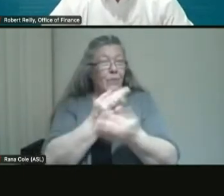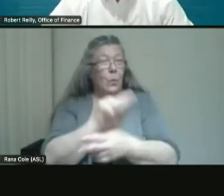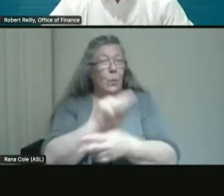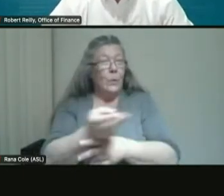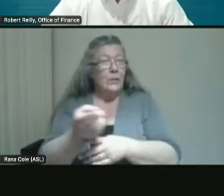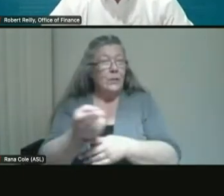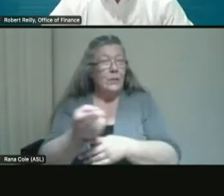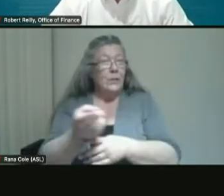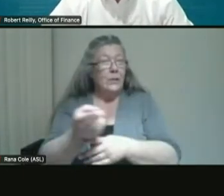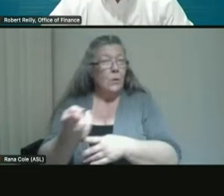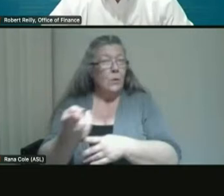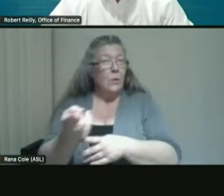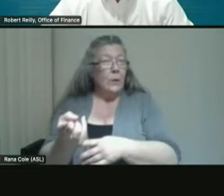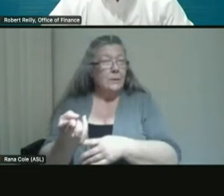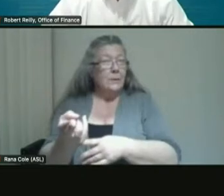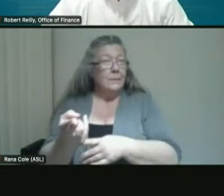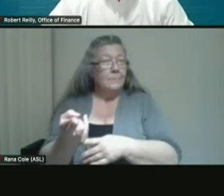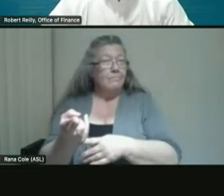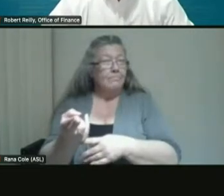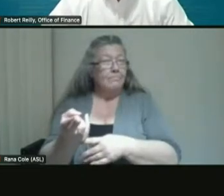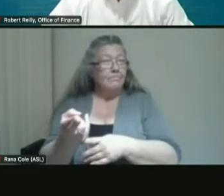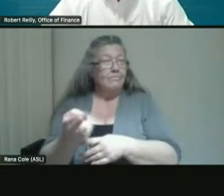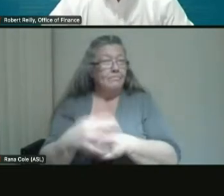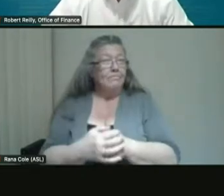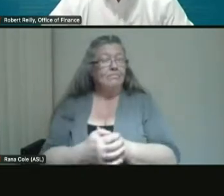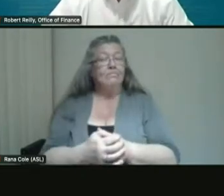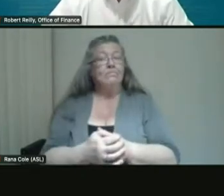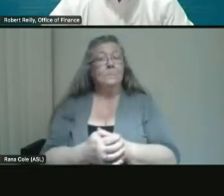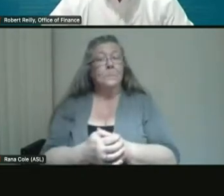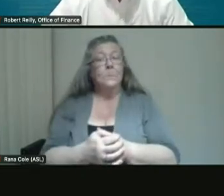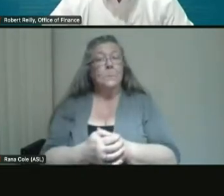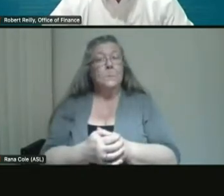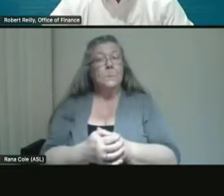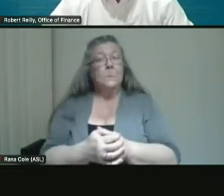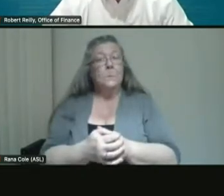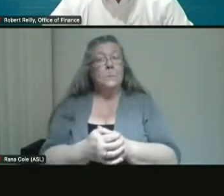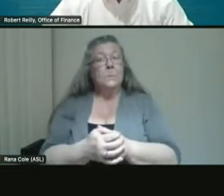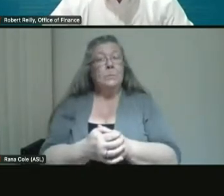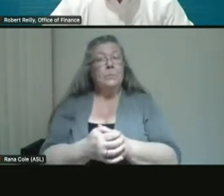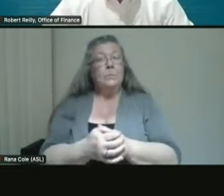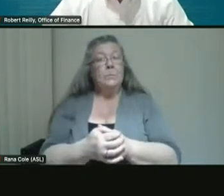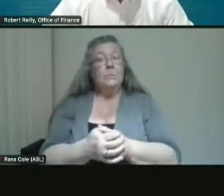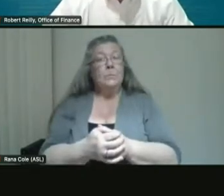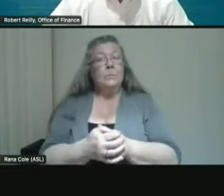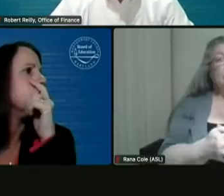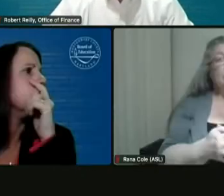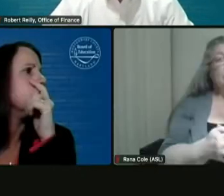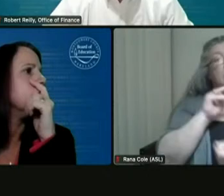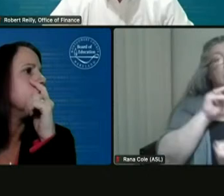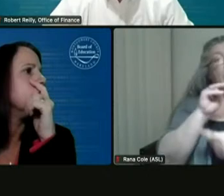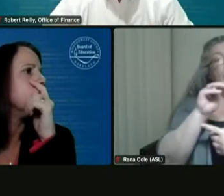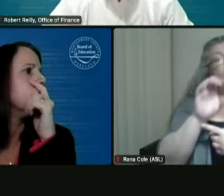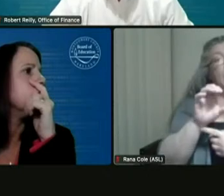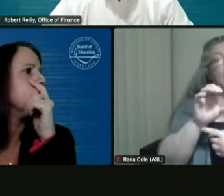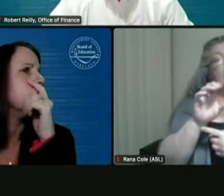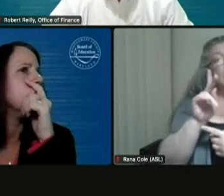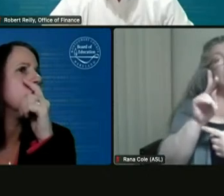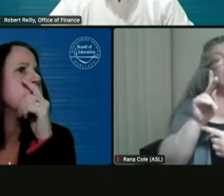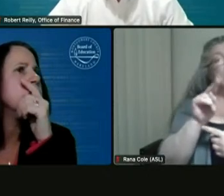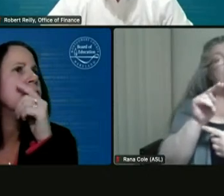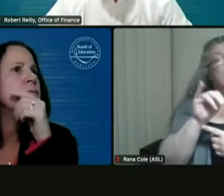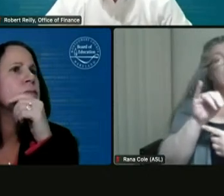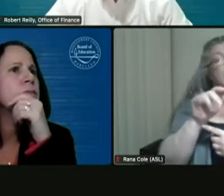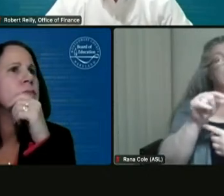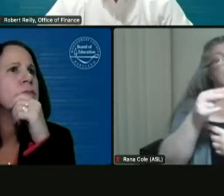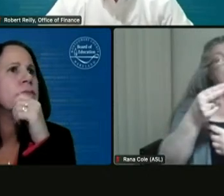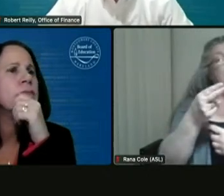Okay, thank you for that. Dr. McKnight, I know that Dr. Marks is in the room now. There have been some questions